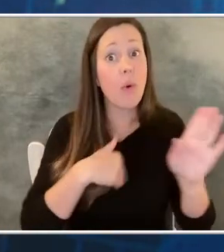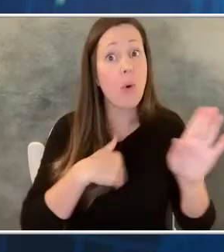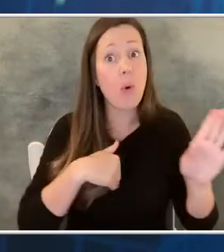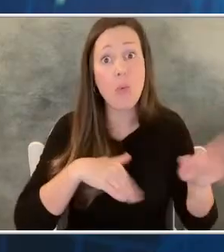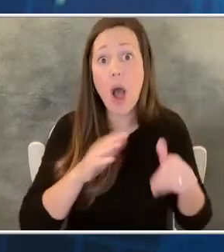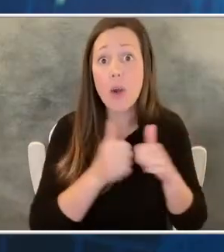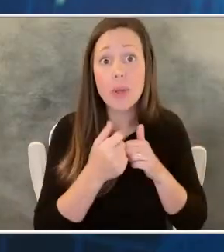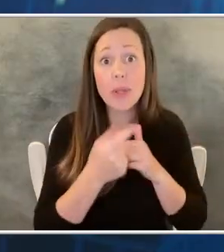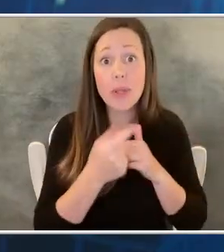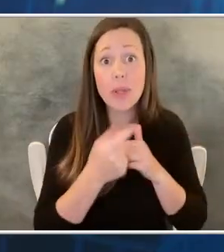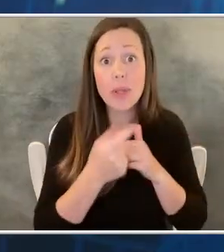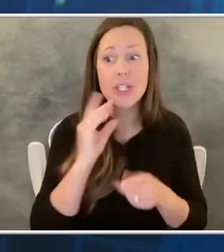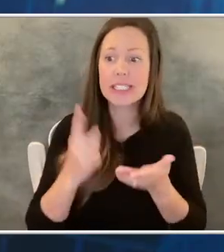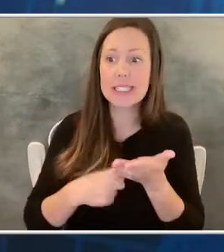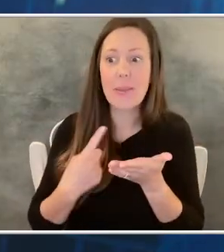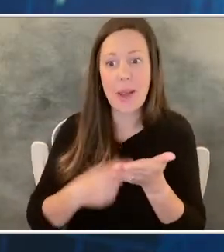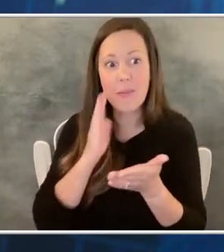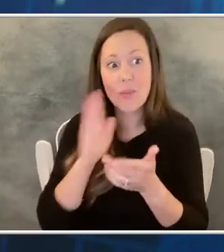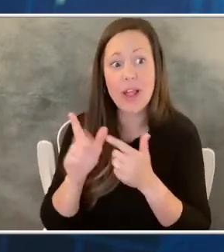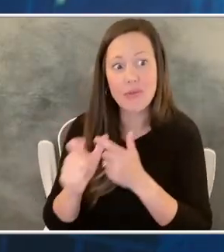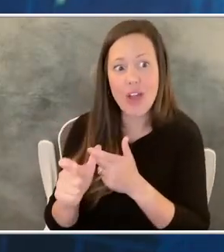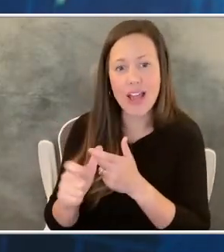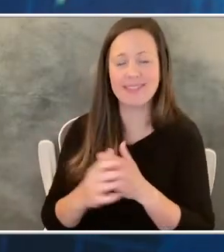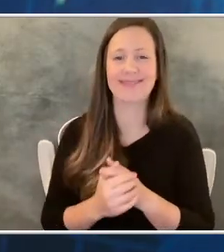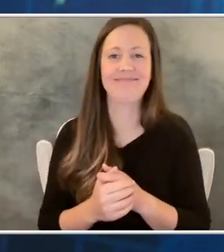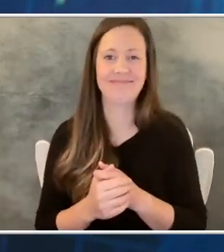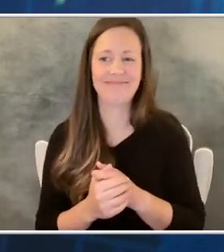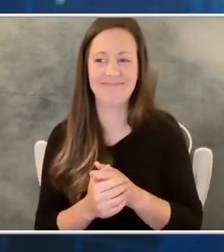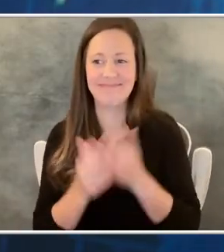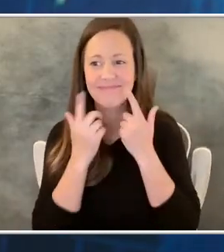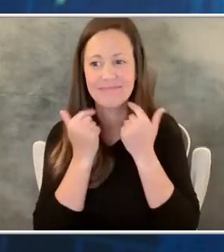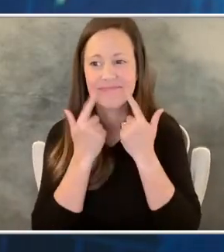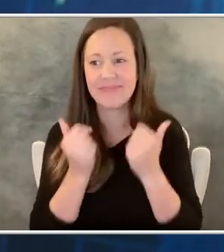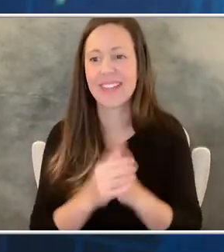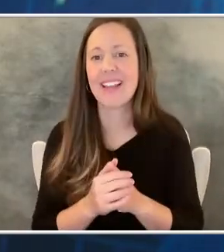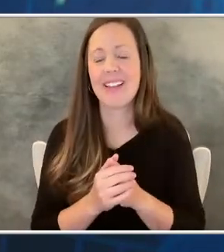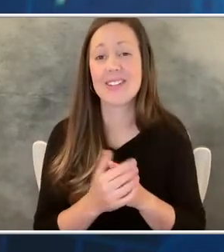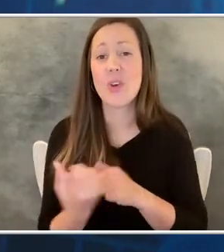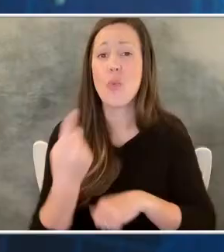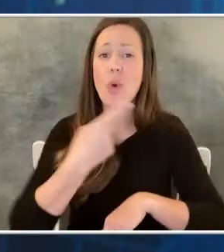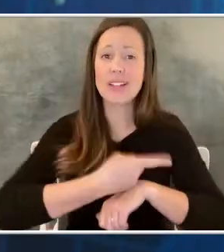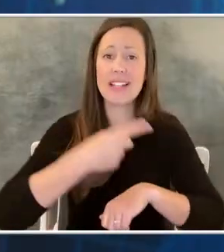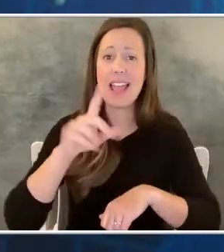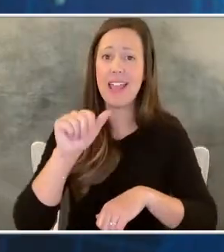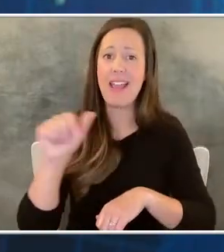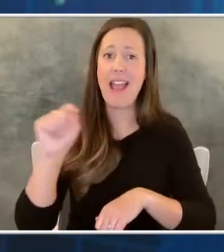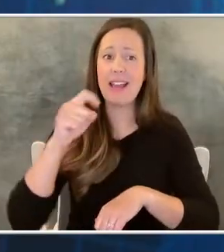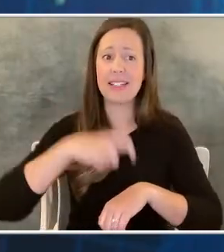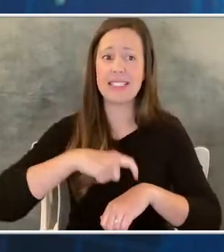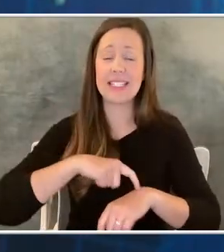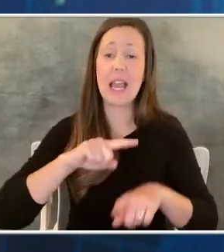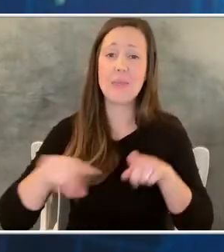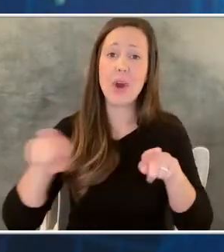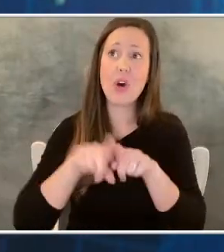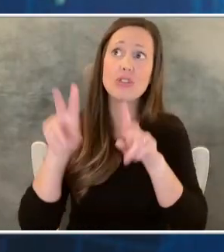And so you take one day at a time, but also keep an eye on the long